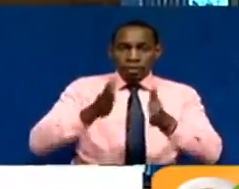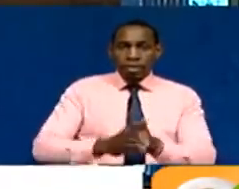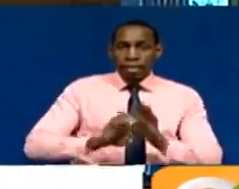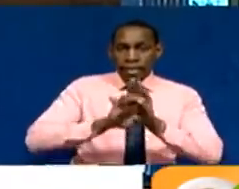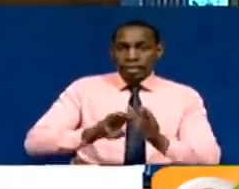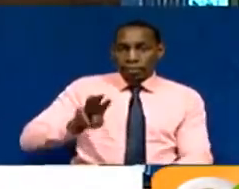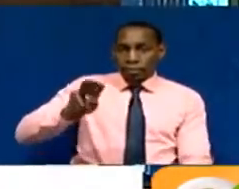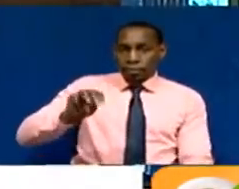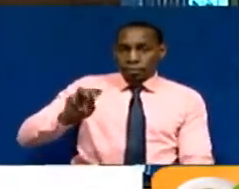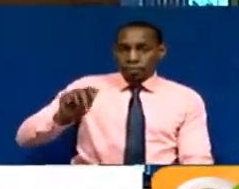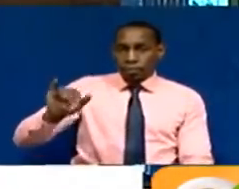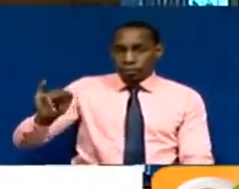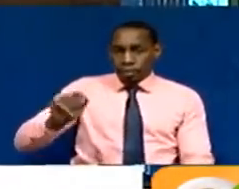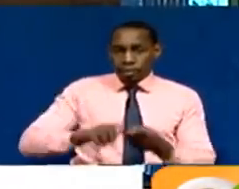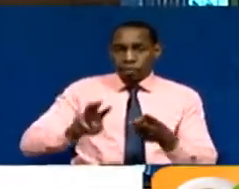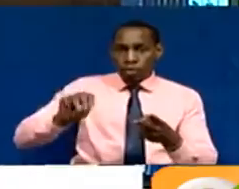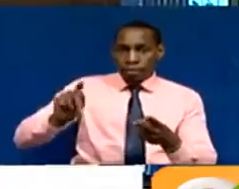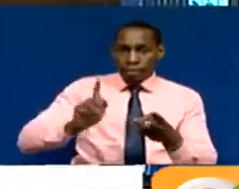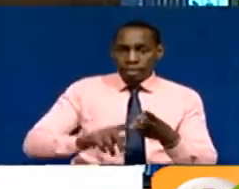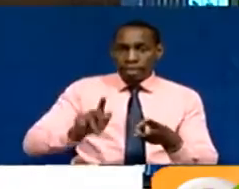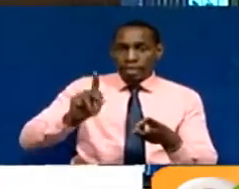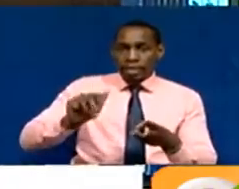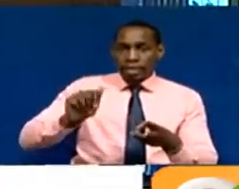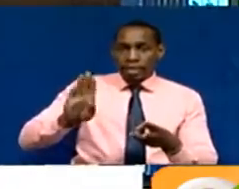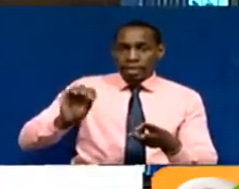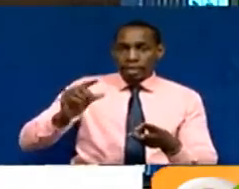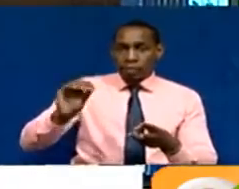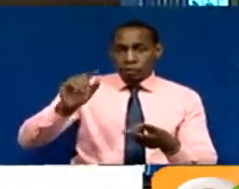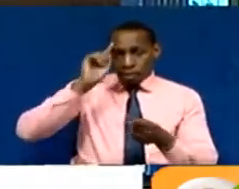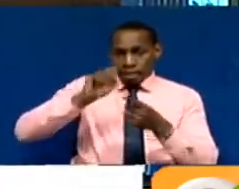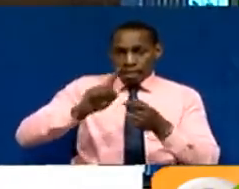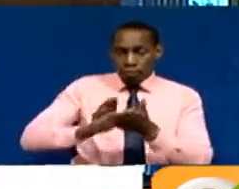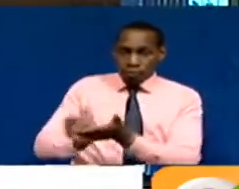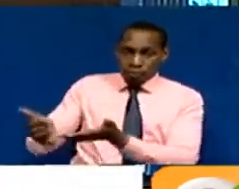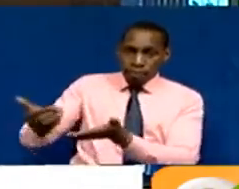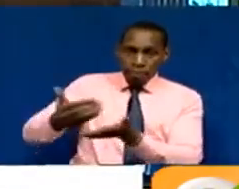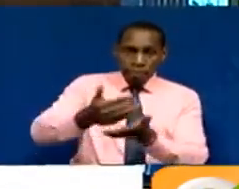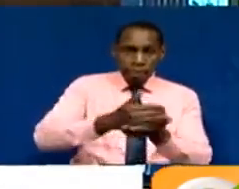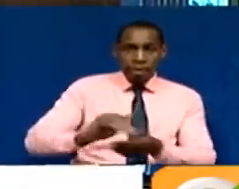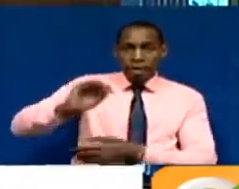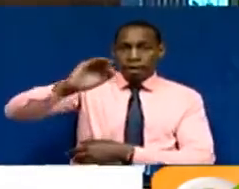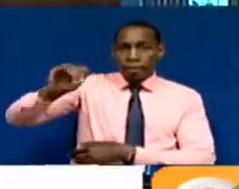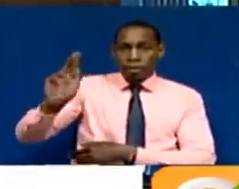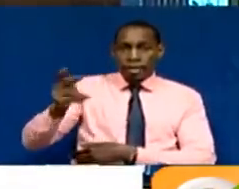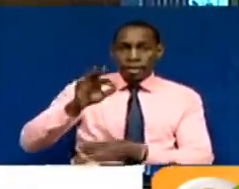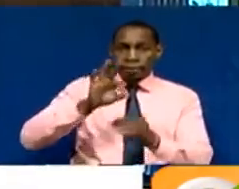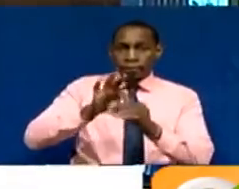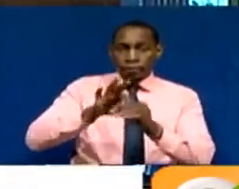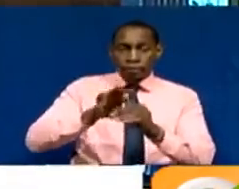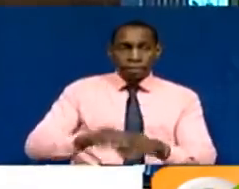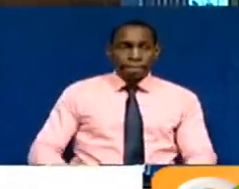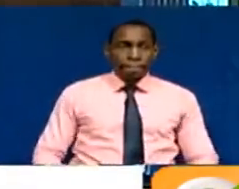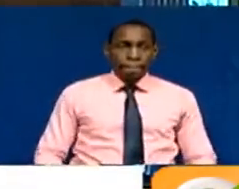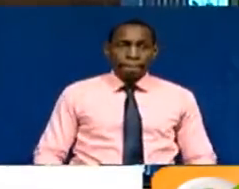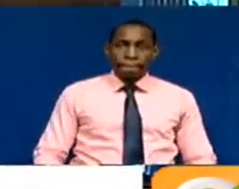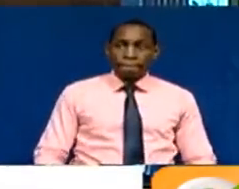as Mwangi Kiunjuri, Moses Kuria, and William Kabogo, in a bid to consolidate the populous Mount Kenya vote